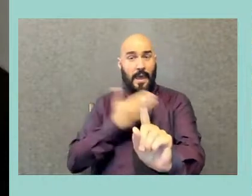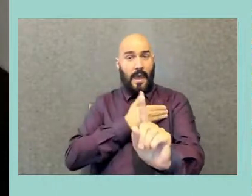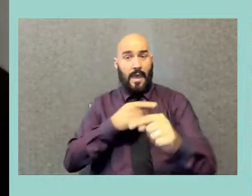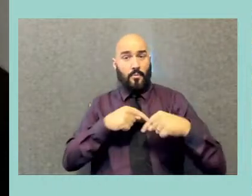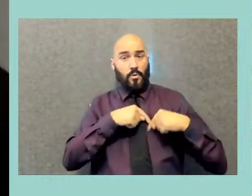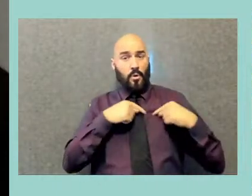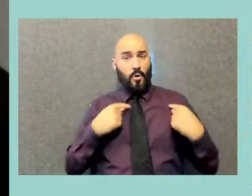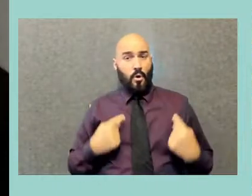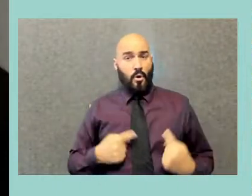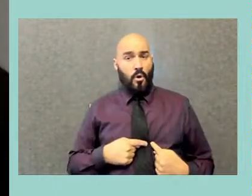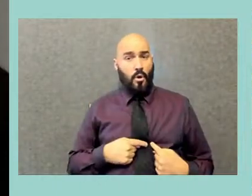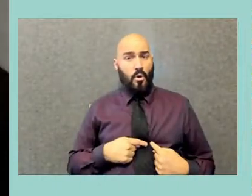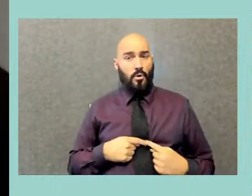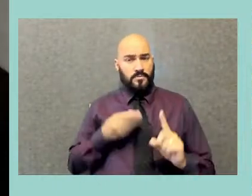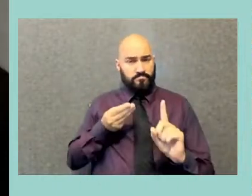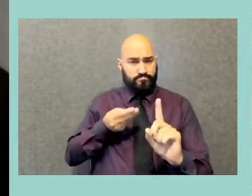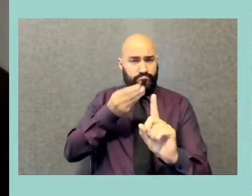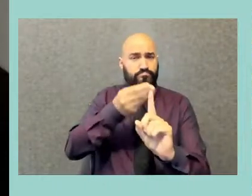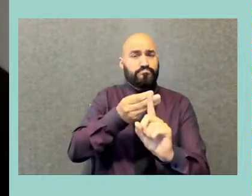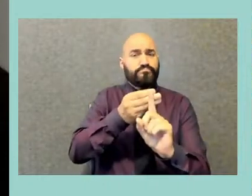go with you.